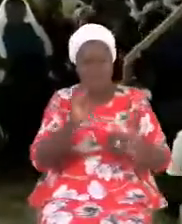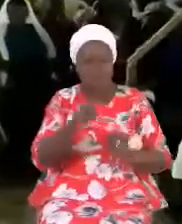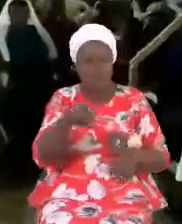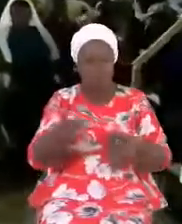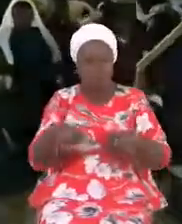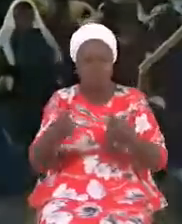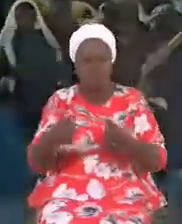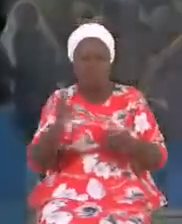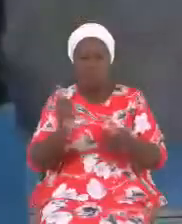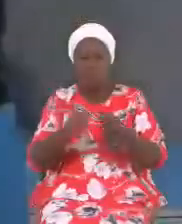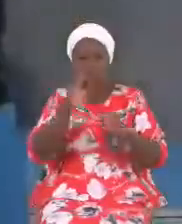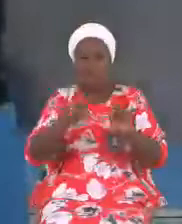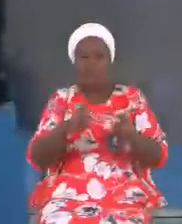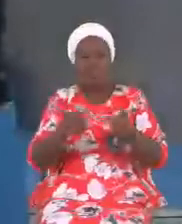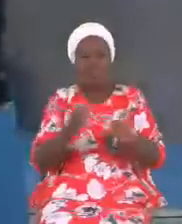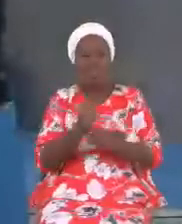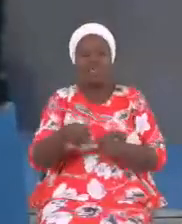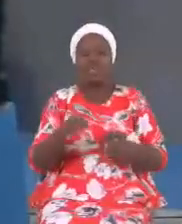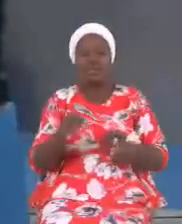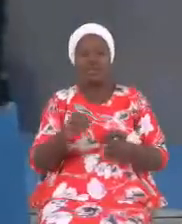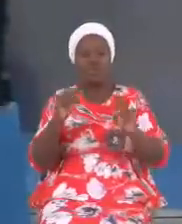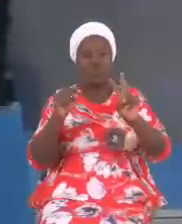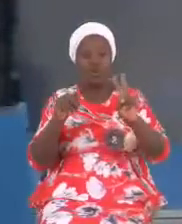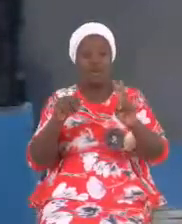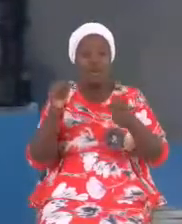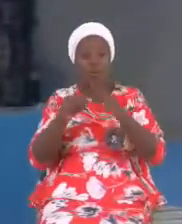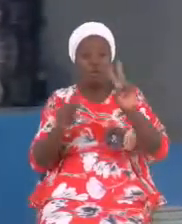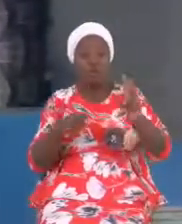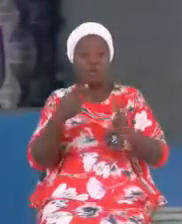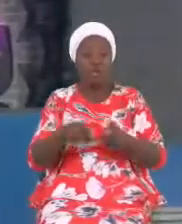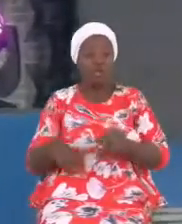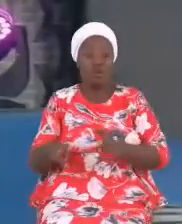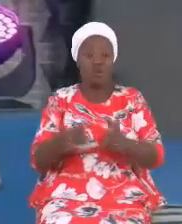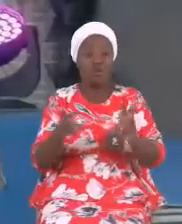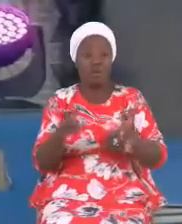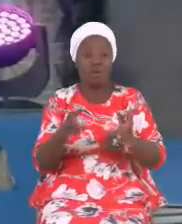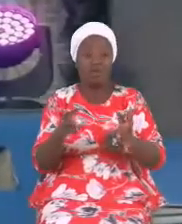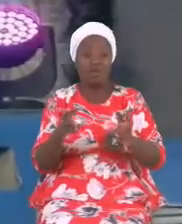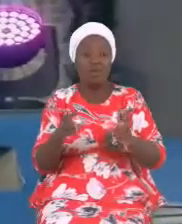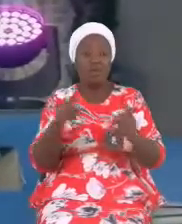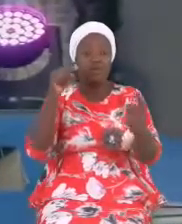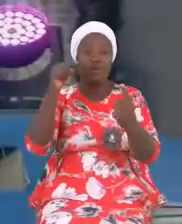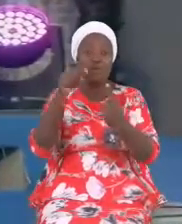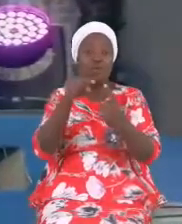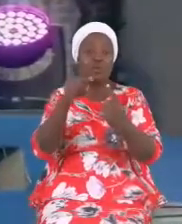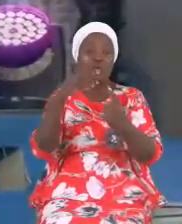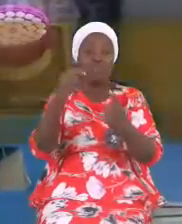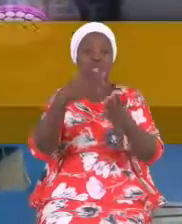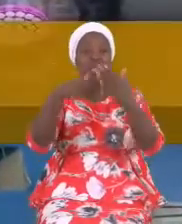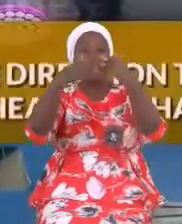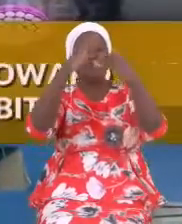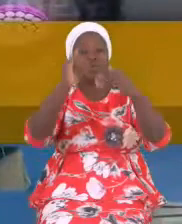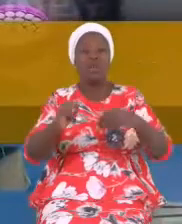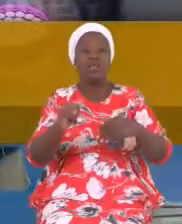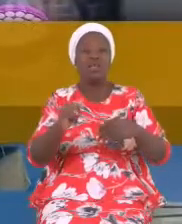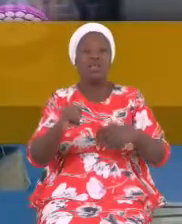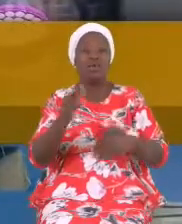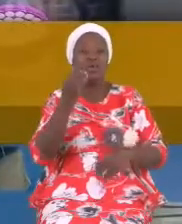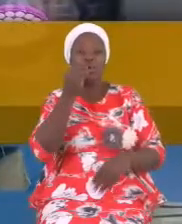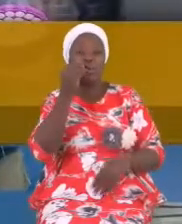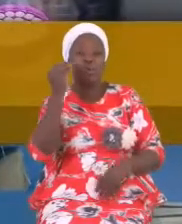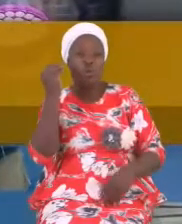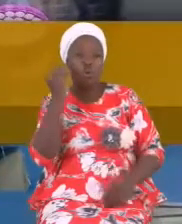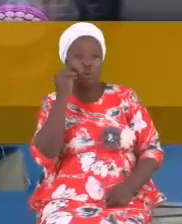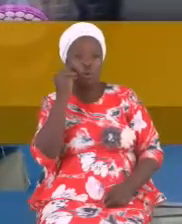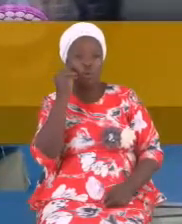able to get there? Point number 2, the direction towards the heavenly habitation. The